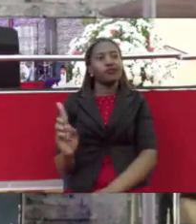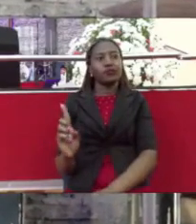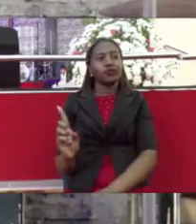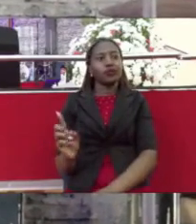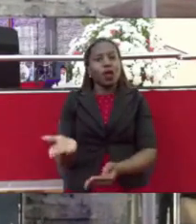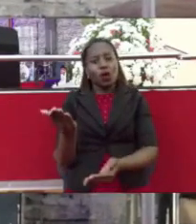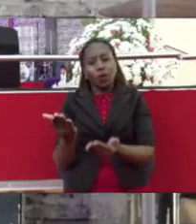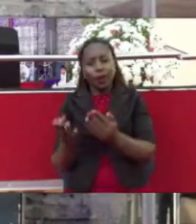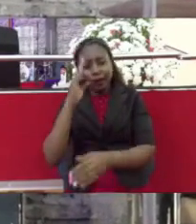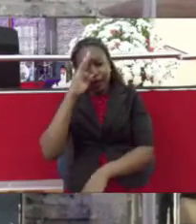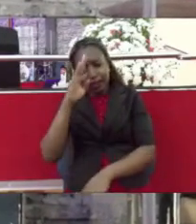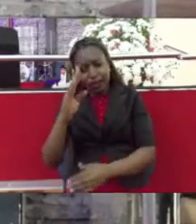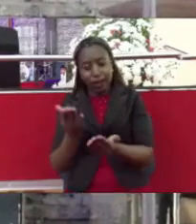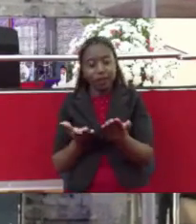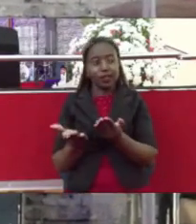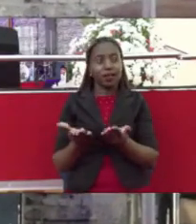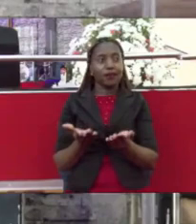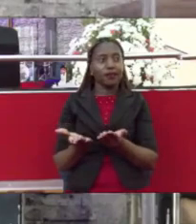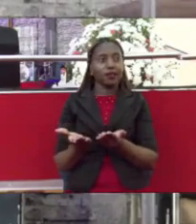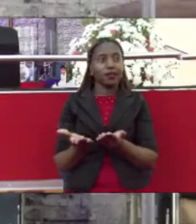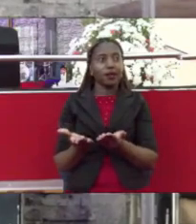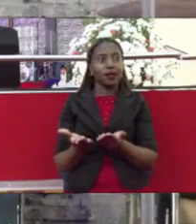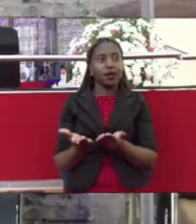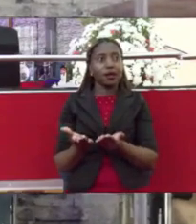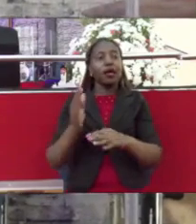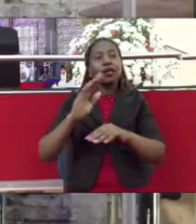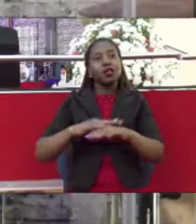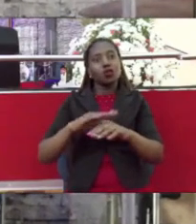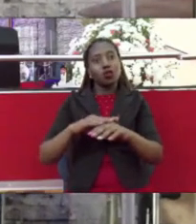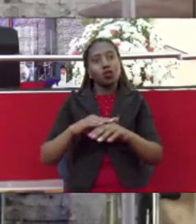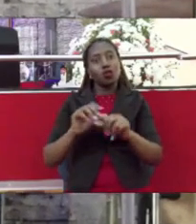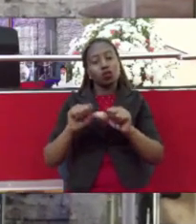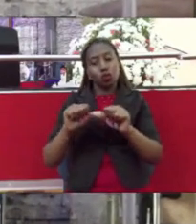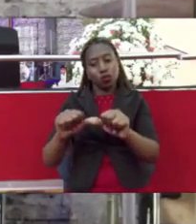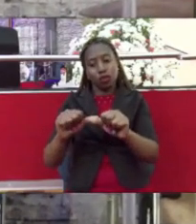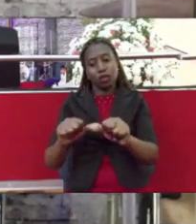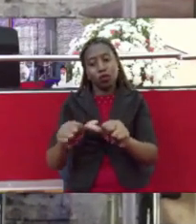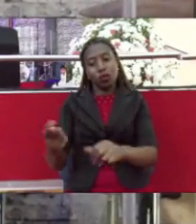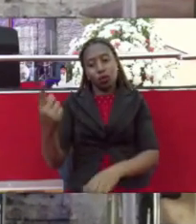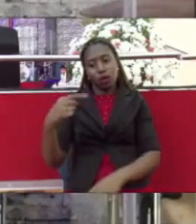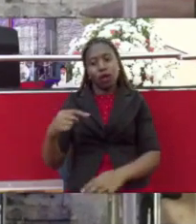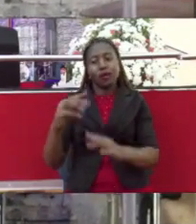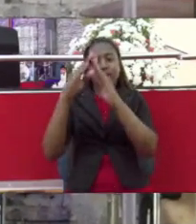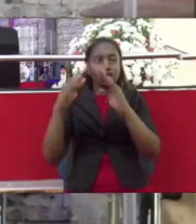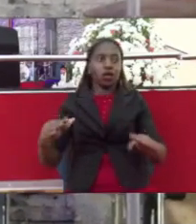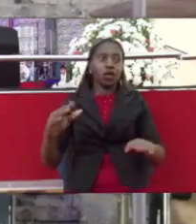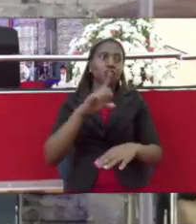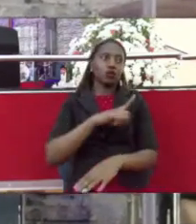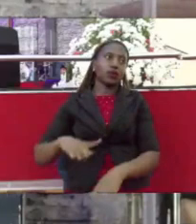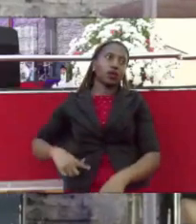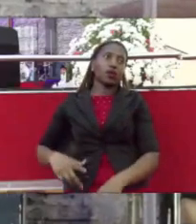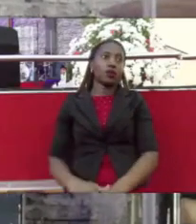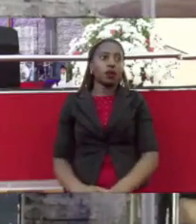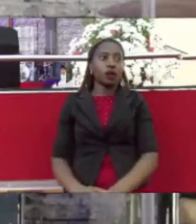the Sunday service. Ama siku ya Jumapili. It's good to go to the house of the Lord. Ni vema kwenda katika nyumba ya Bwana. There